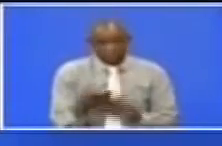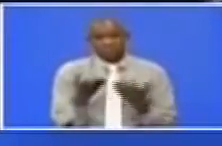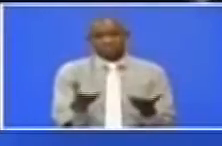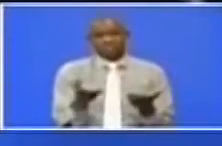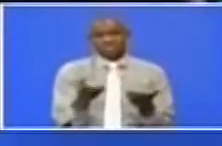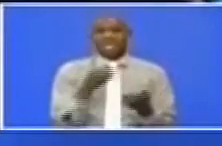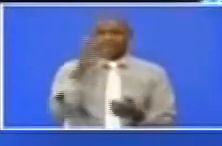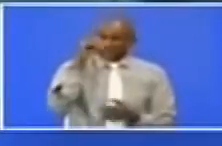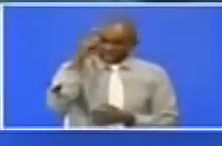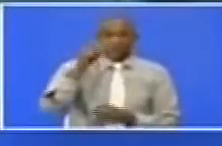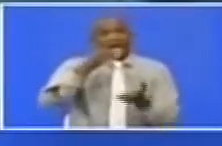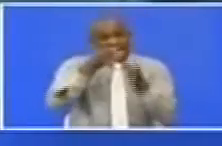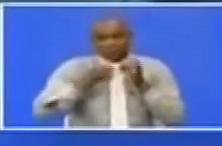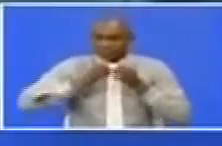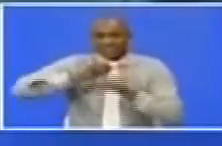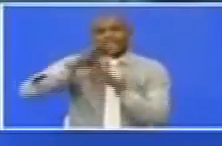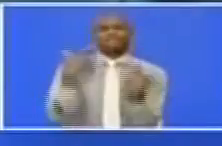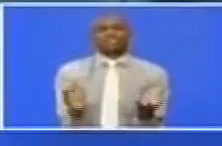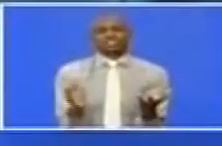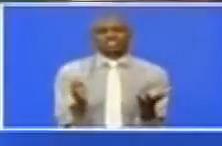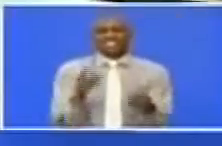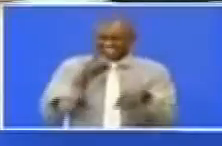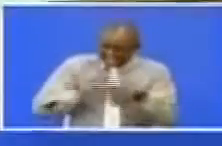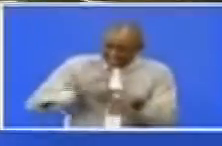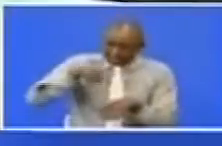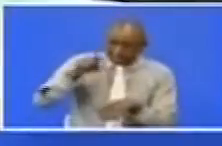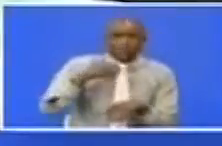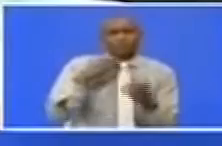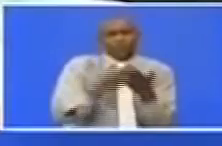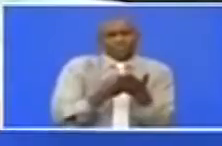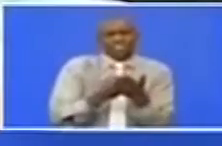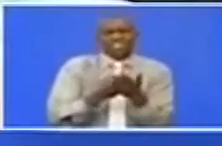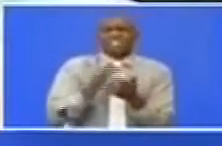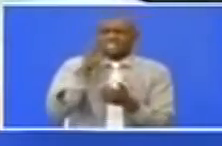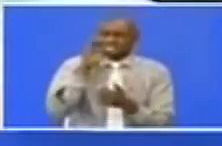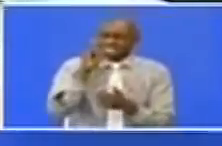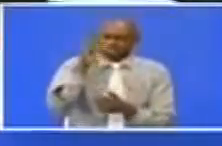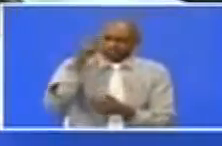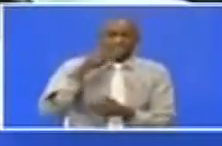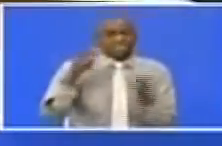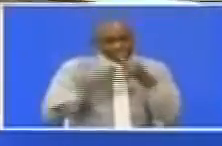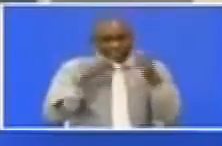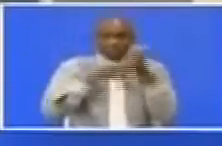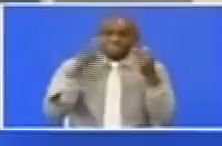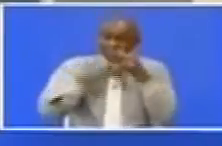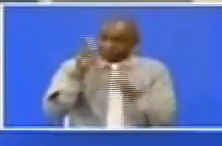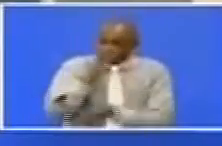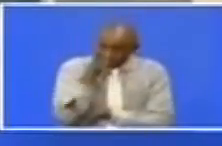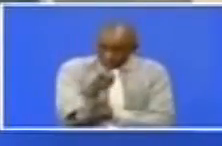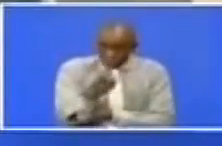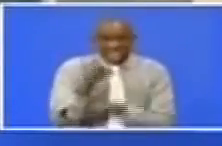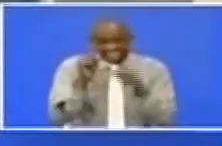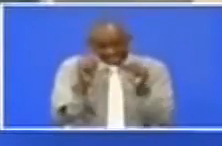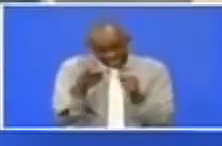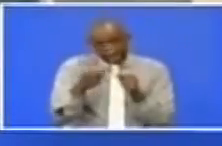241,842, to the FKF's account. This is after FKF had produced invoices worth 7.7 million Kenyan shillings, saying that